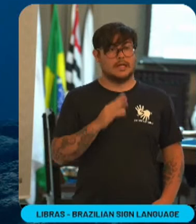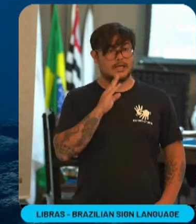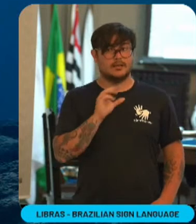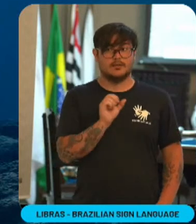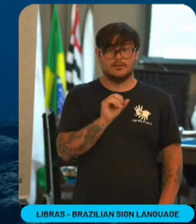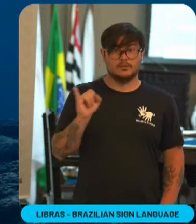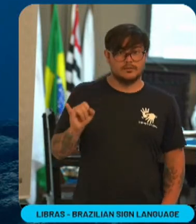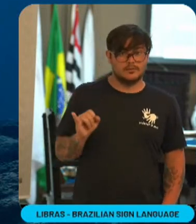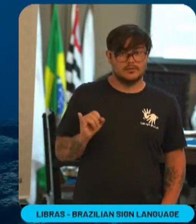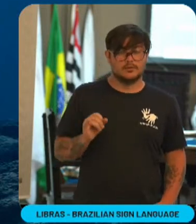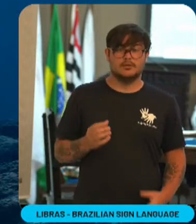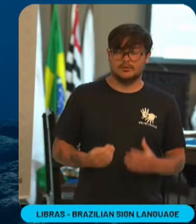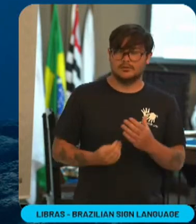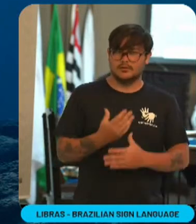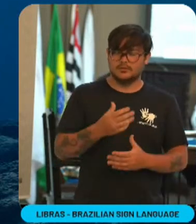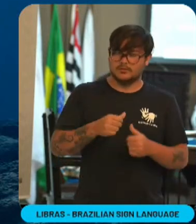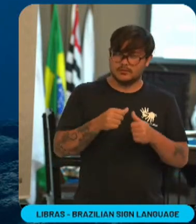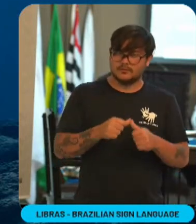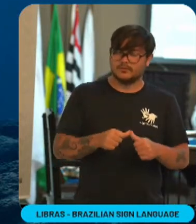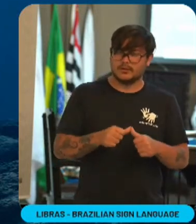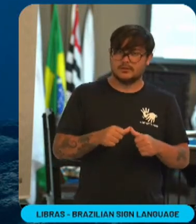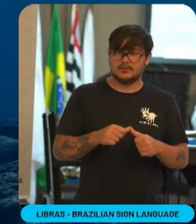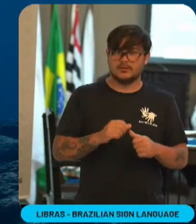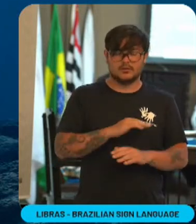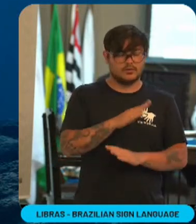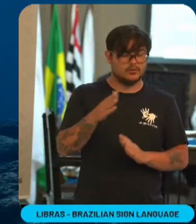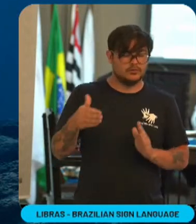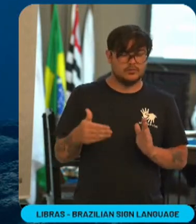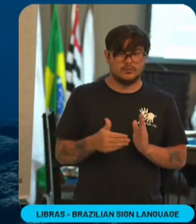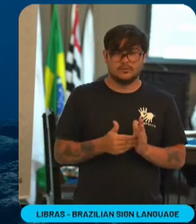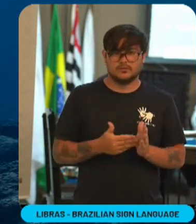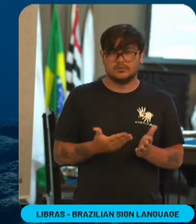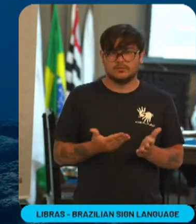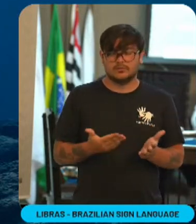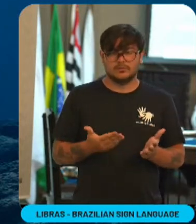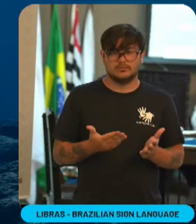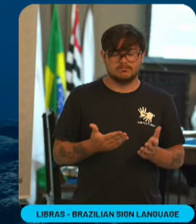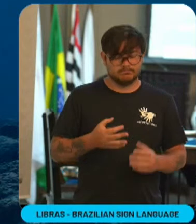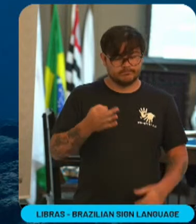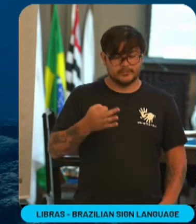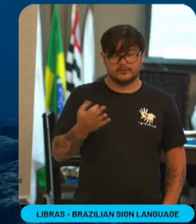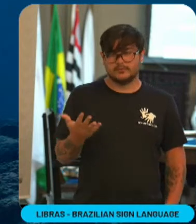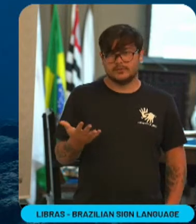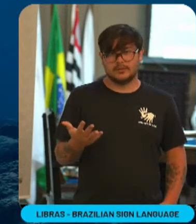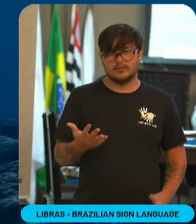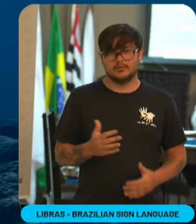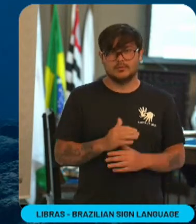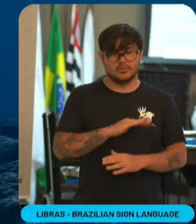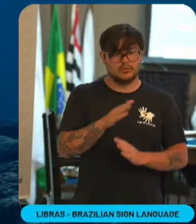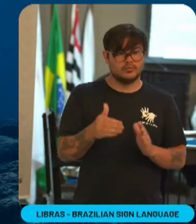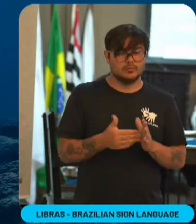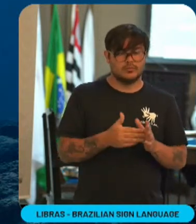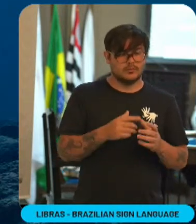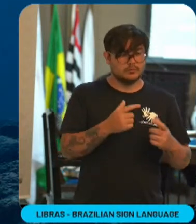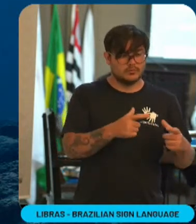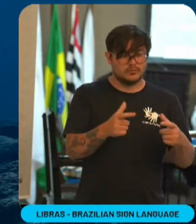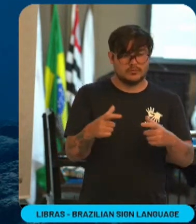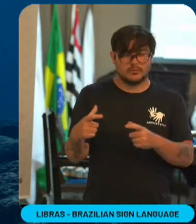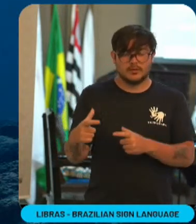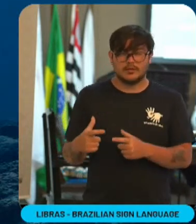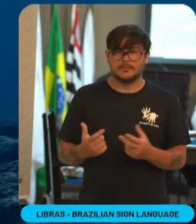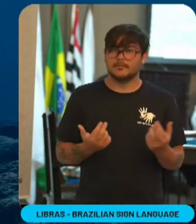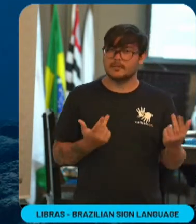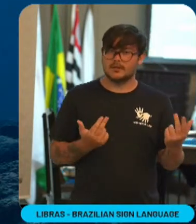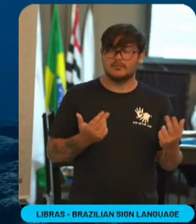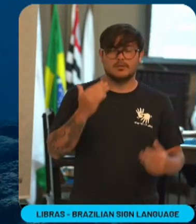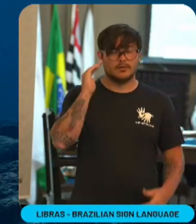were we the first one, that is very nice, but it would be nice if it is applied in all cities